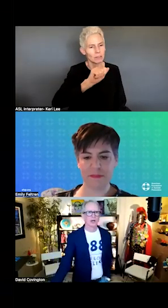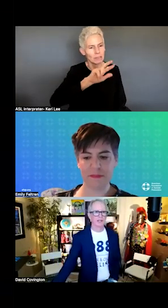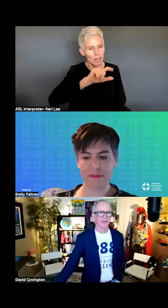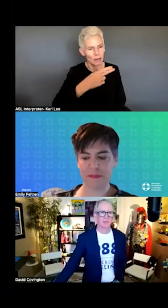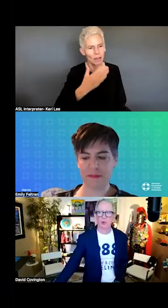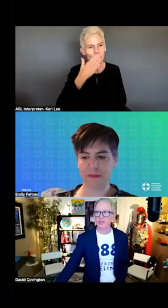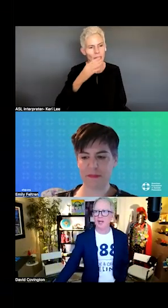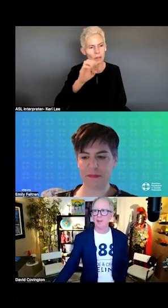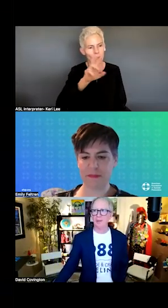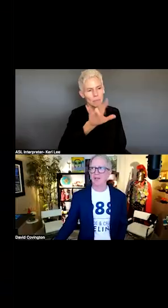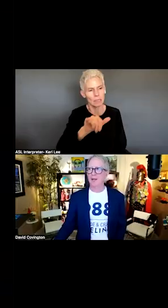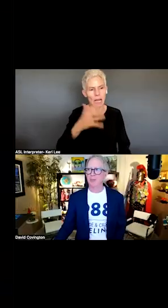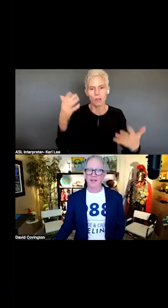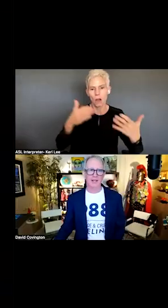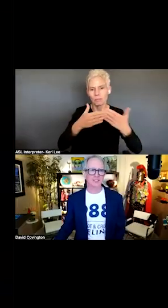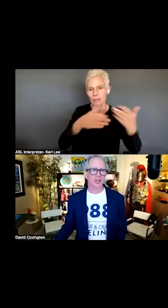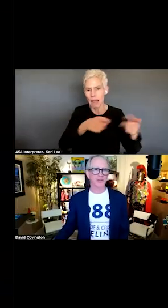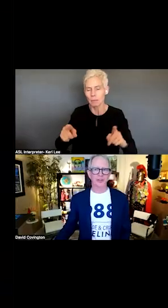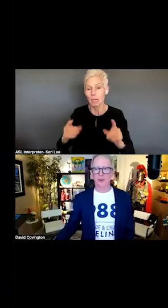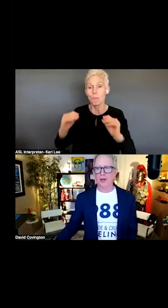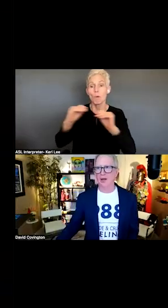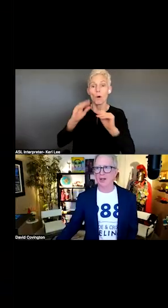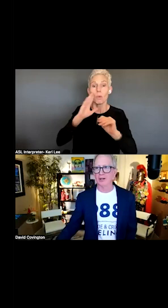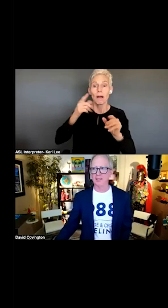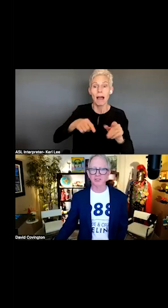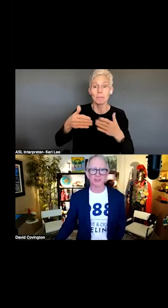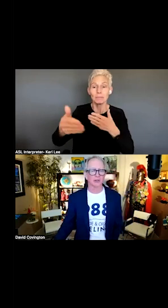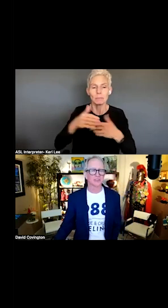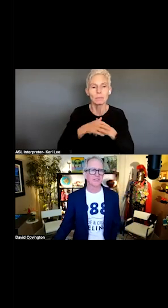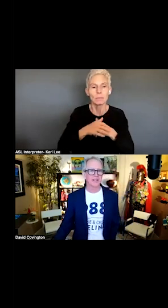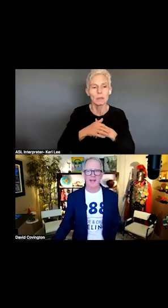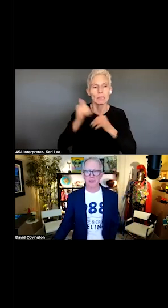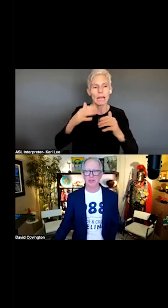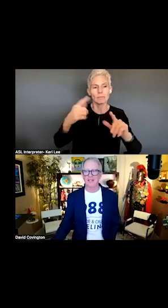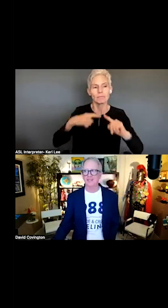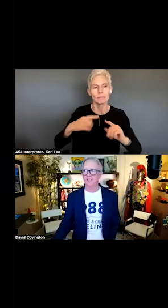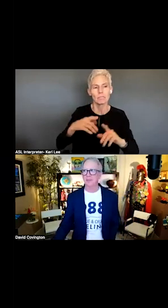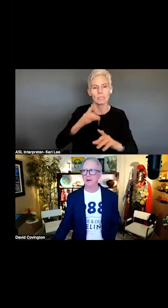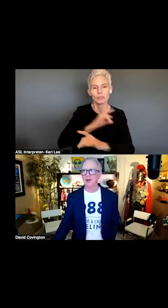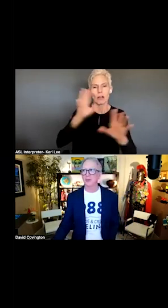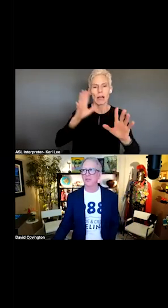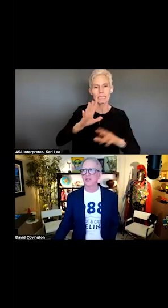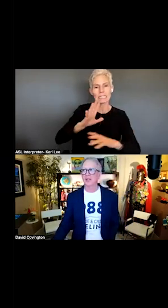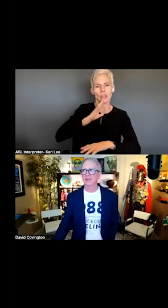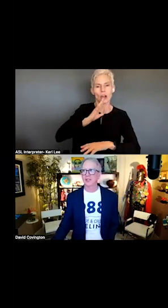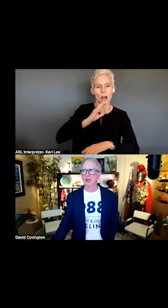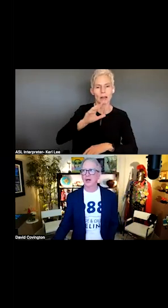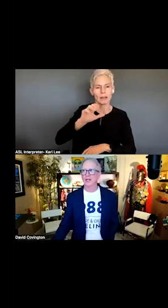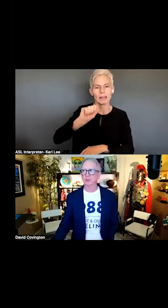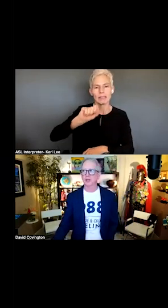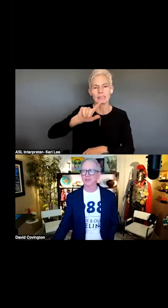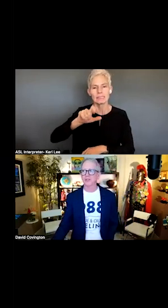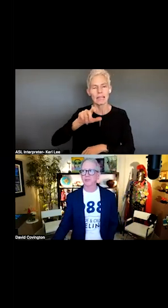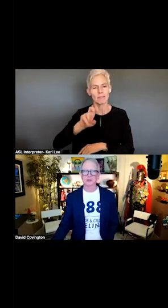going on, more to come. But now let's go to Crisis Talk. Stephanie Hepburn, tell us about the